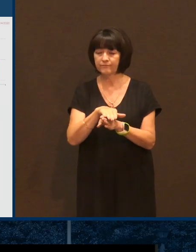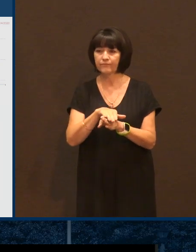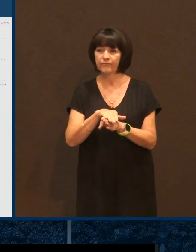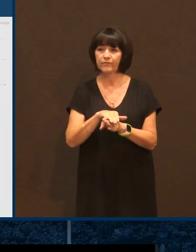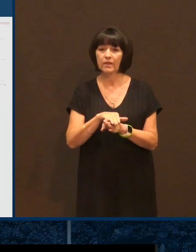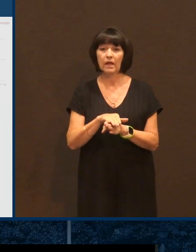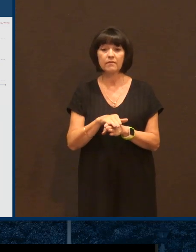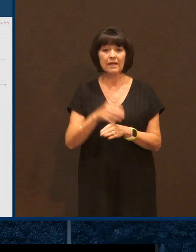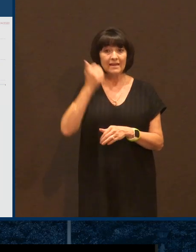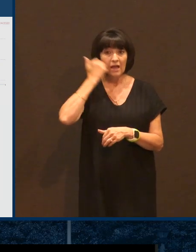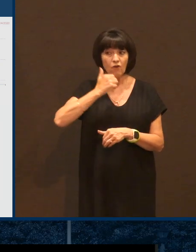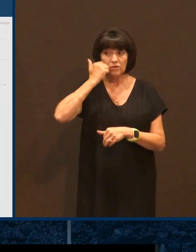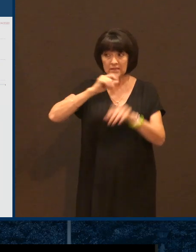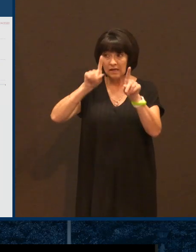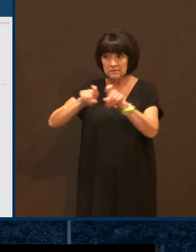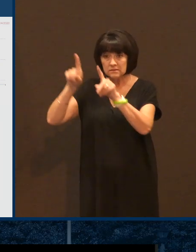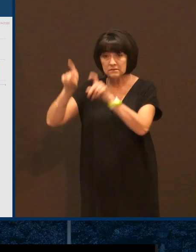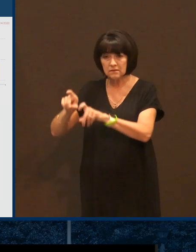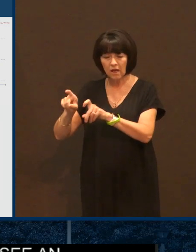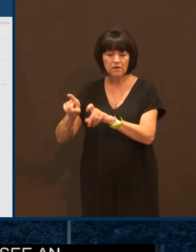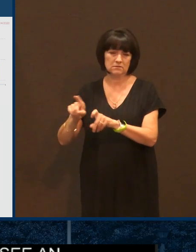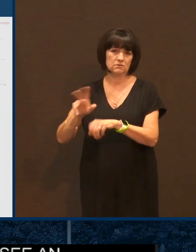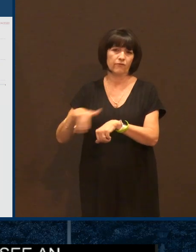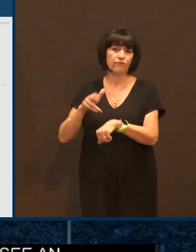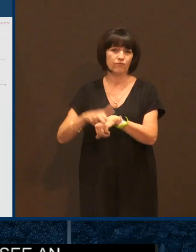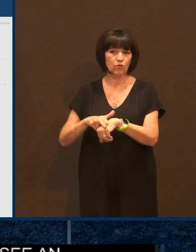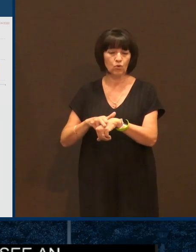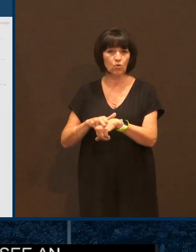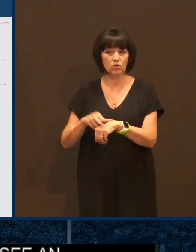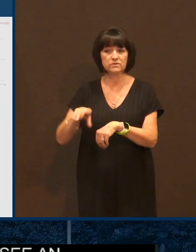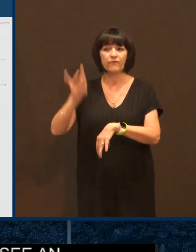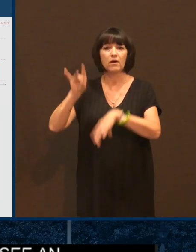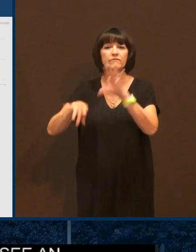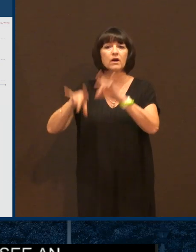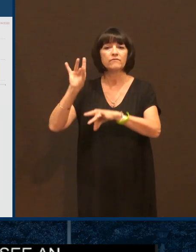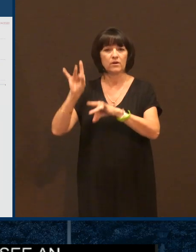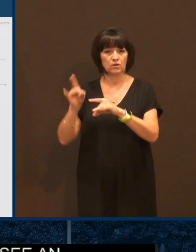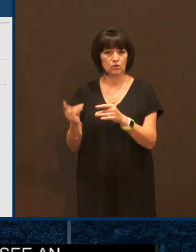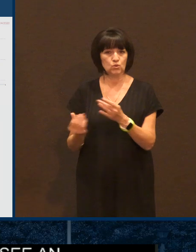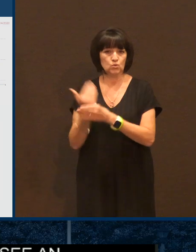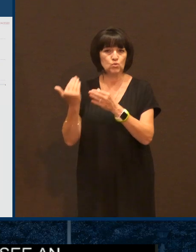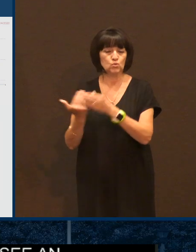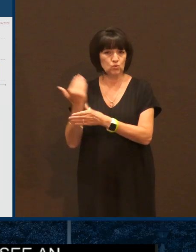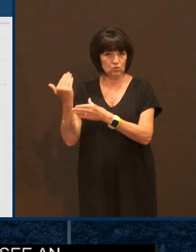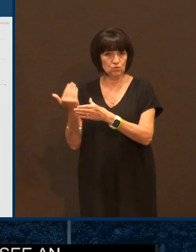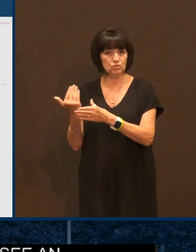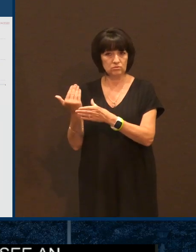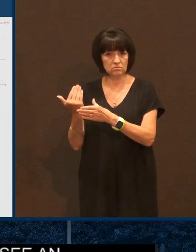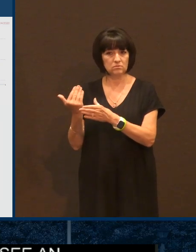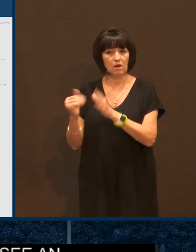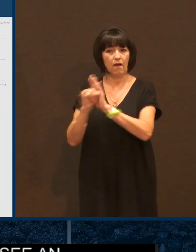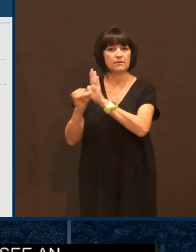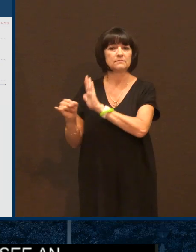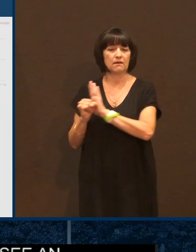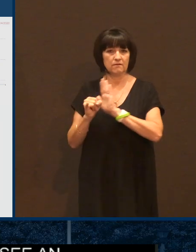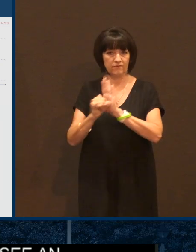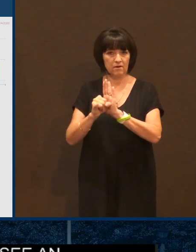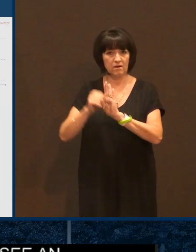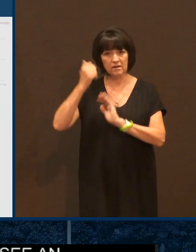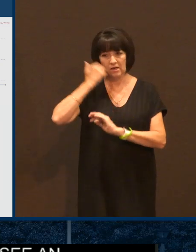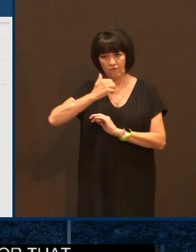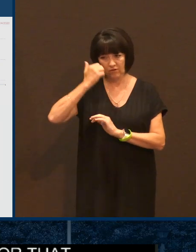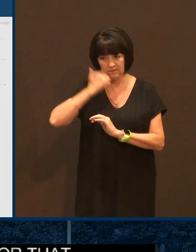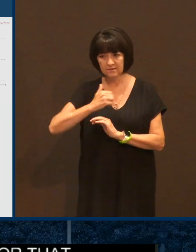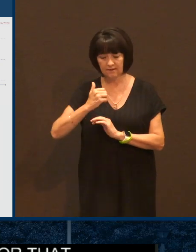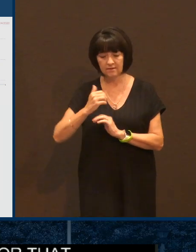day. Again, the indicator that got us in trouble and on the quarantine list with with